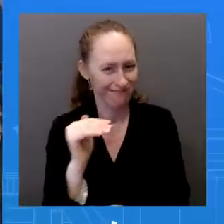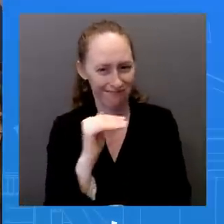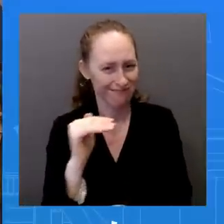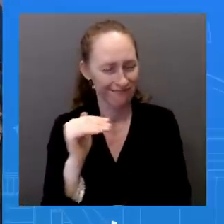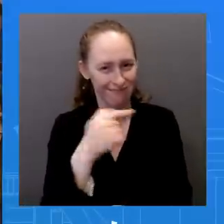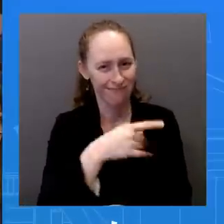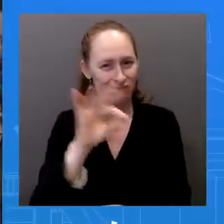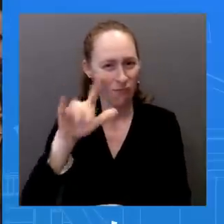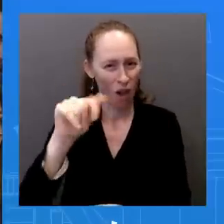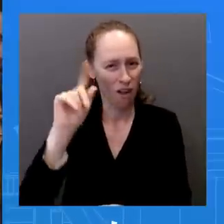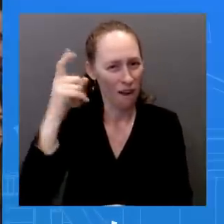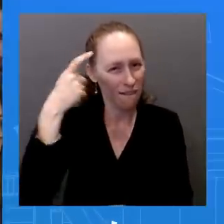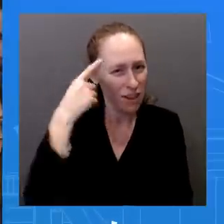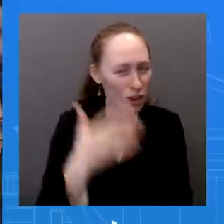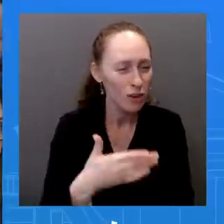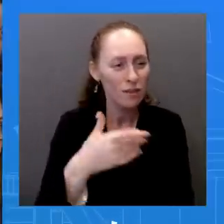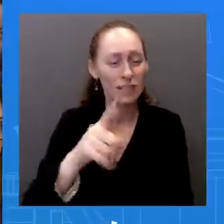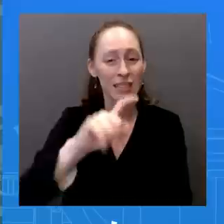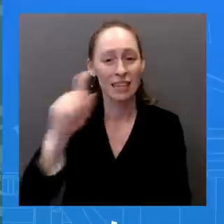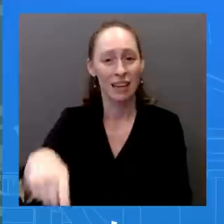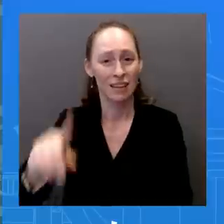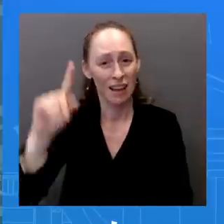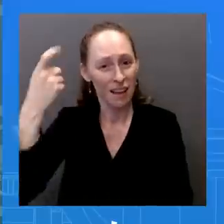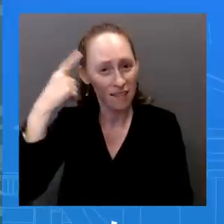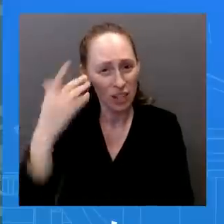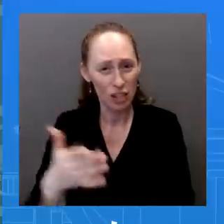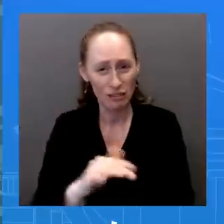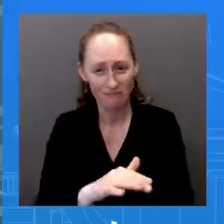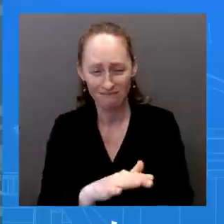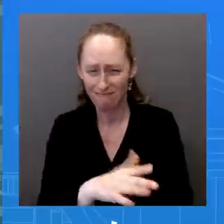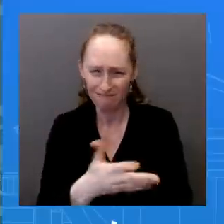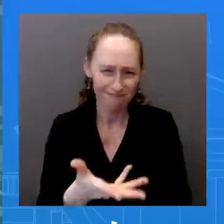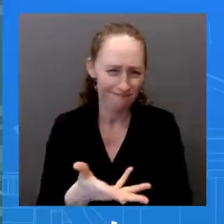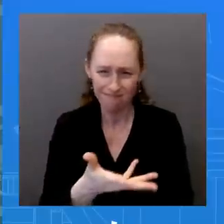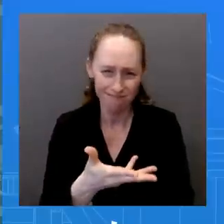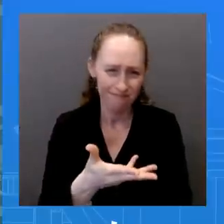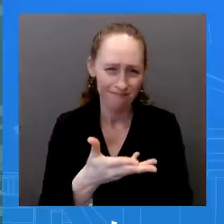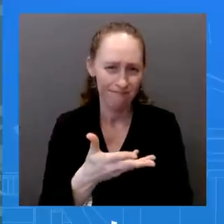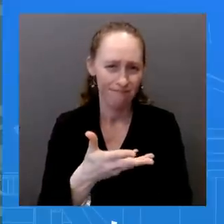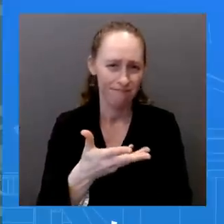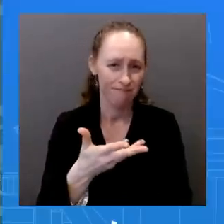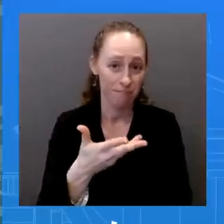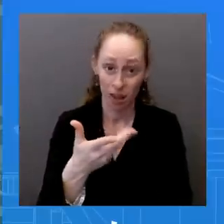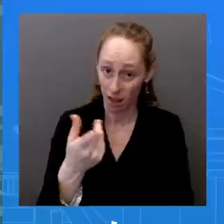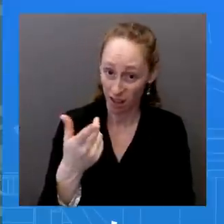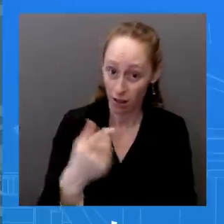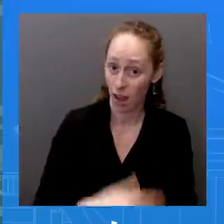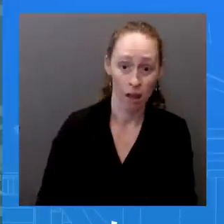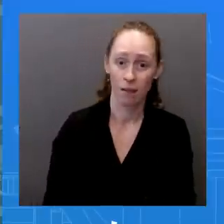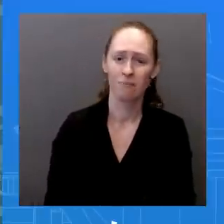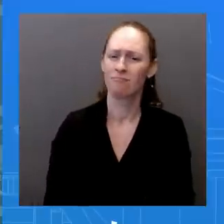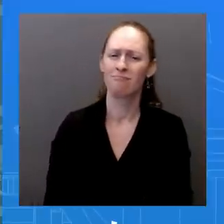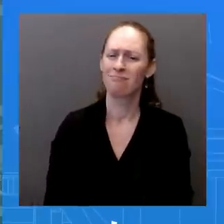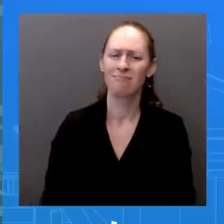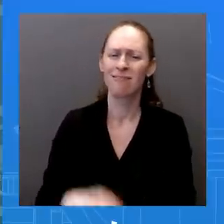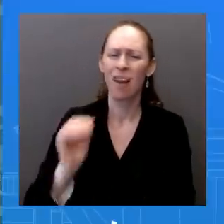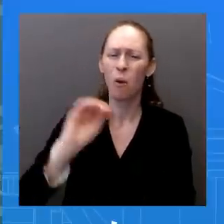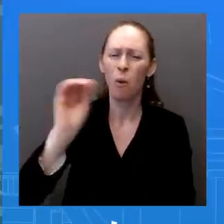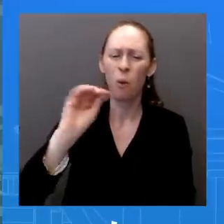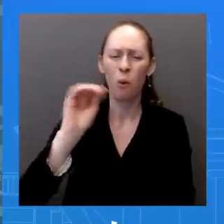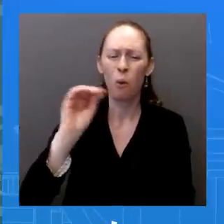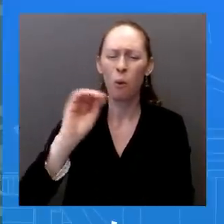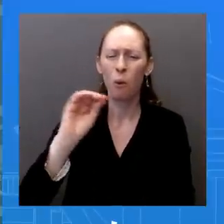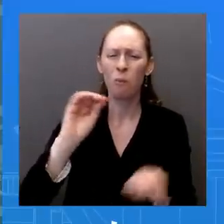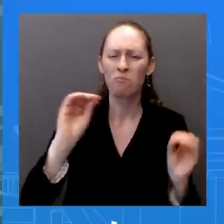type of understanding or a solution? I mean, there's no understanding to be reached. They are using people who are leaving a